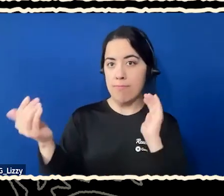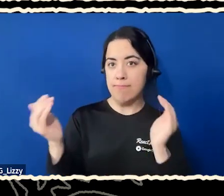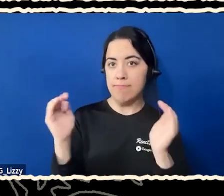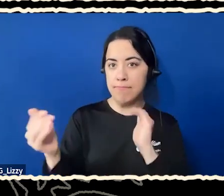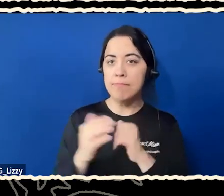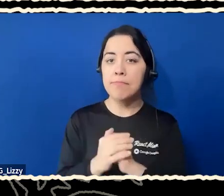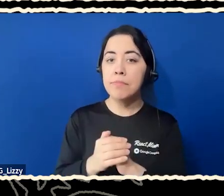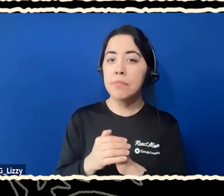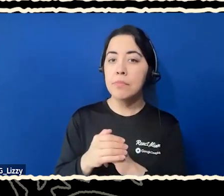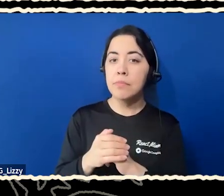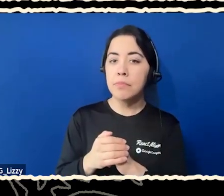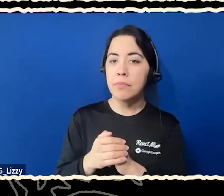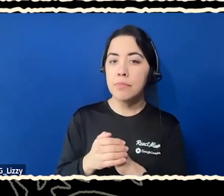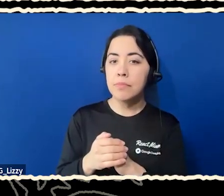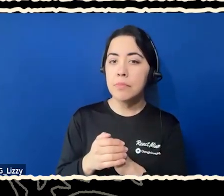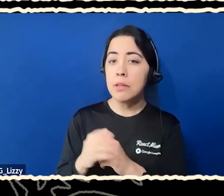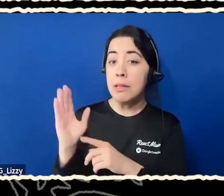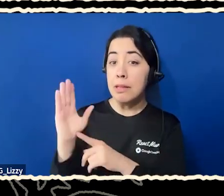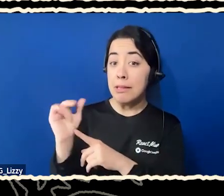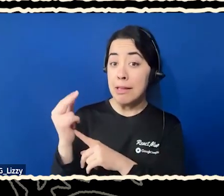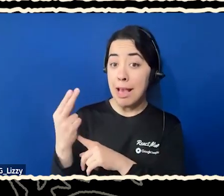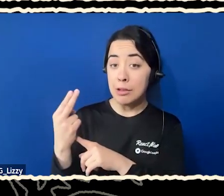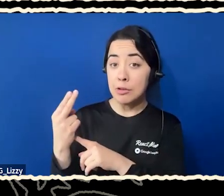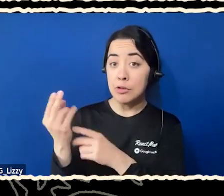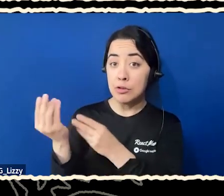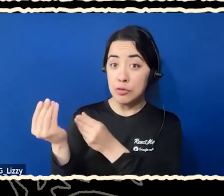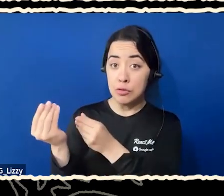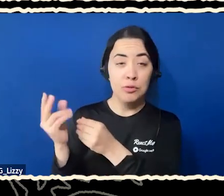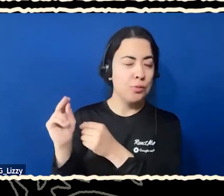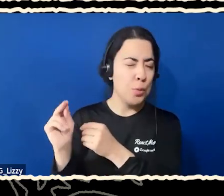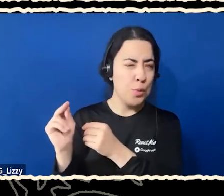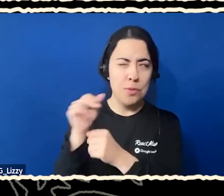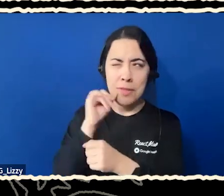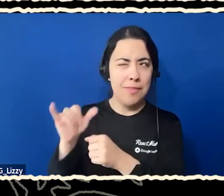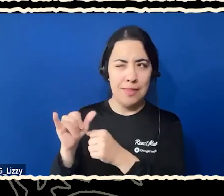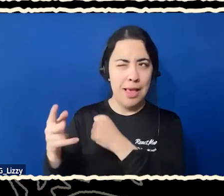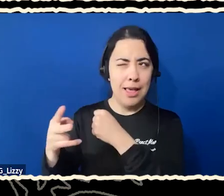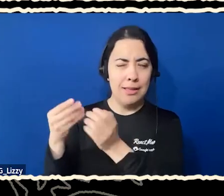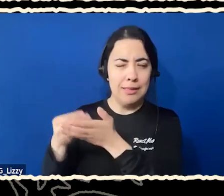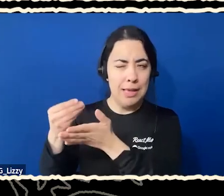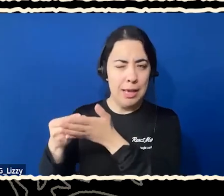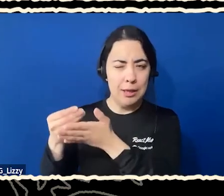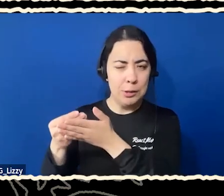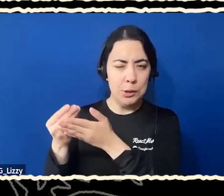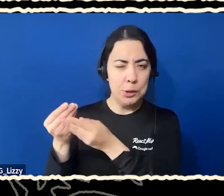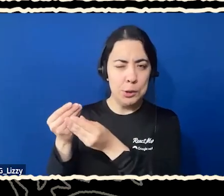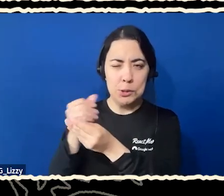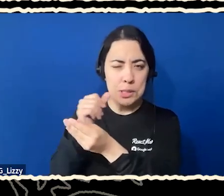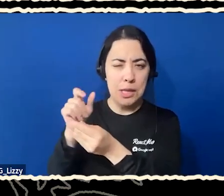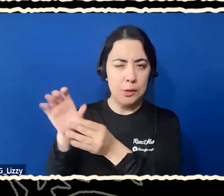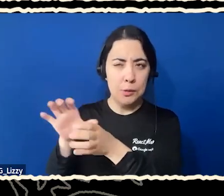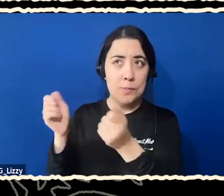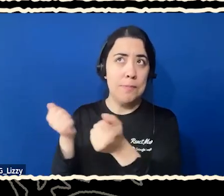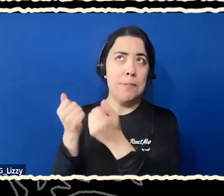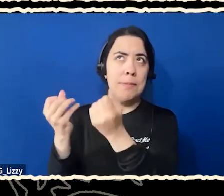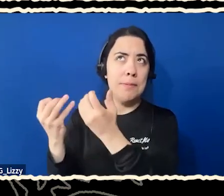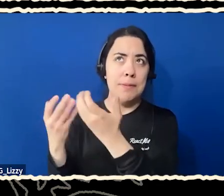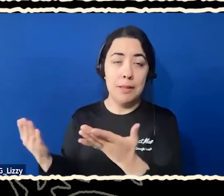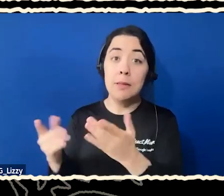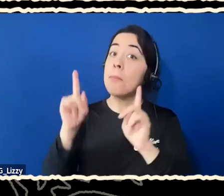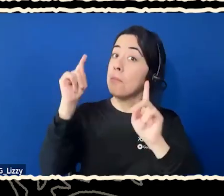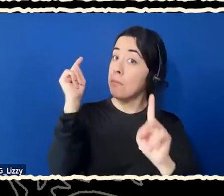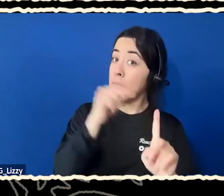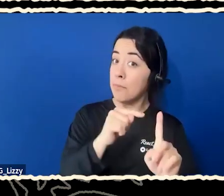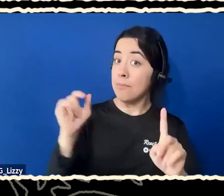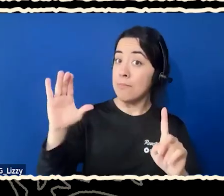right? Not that cache, this cache, which I think is underrated in web and mobile front